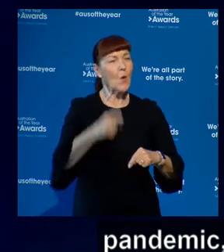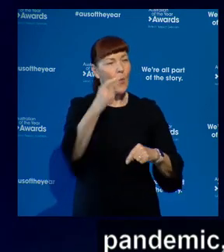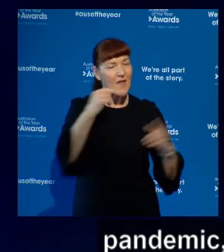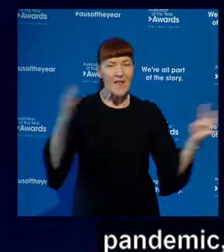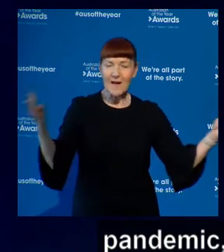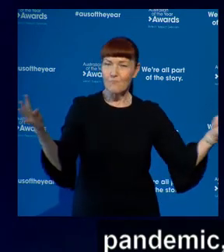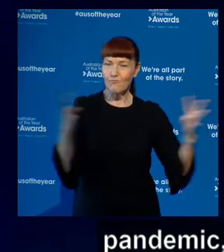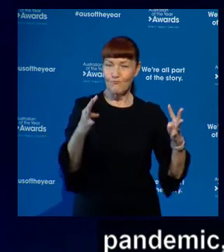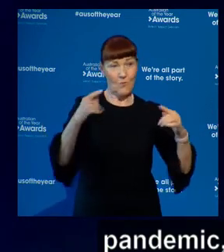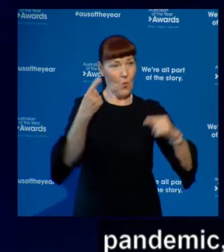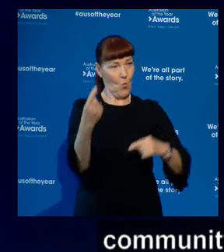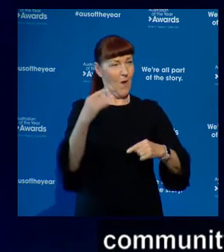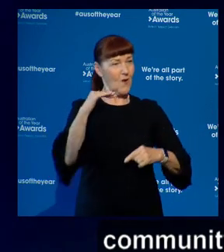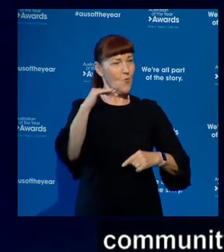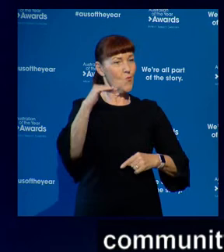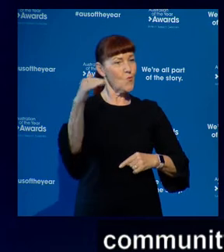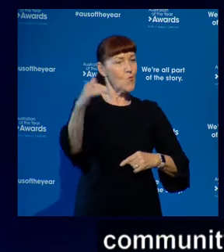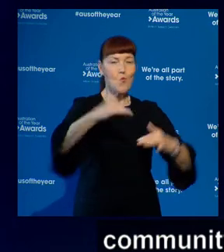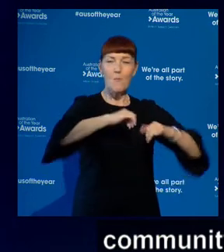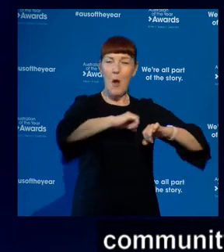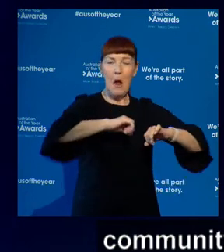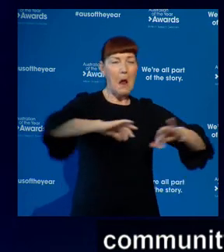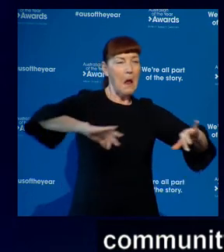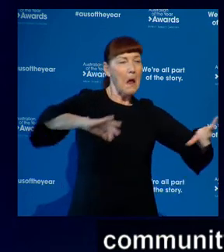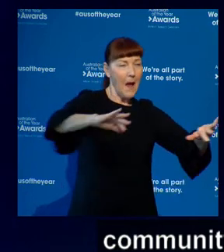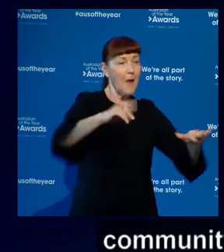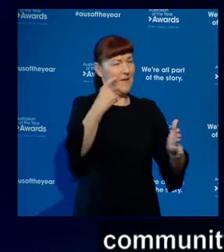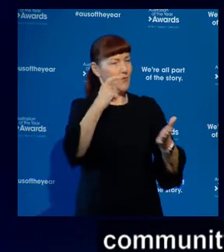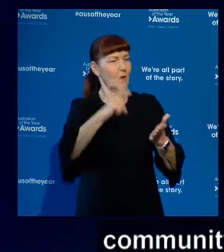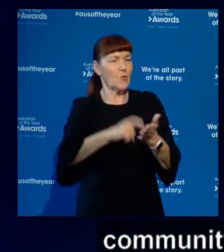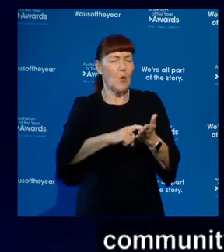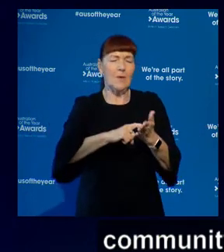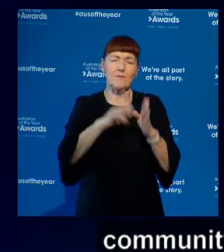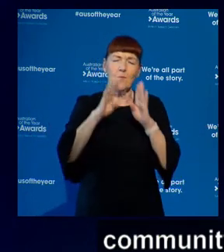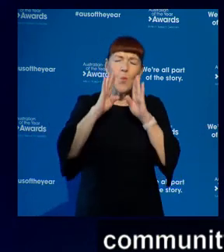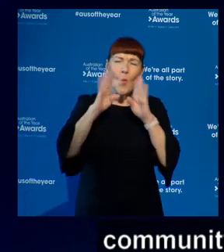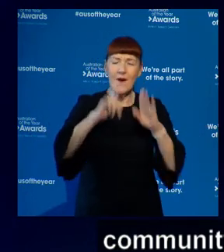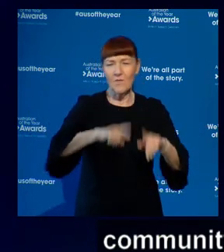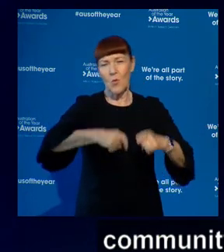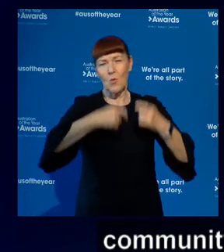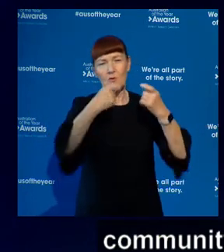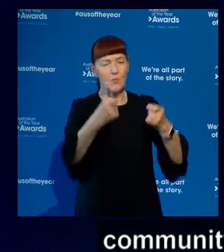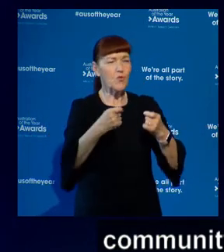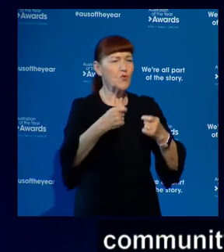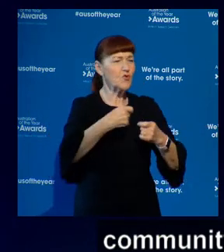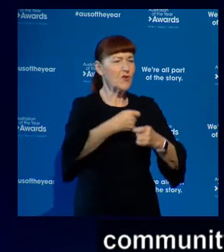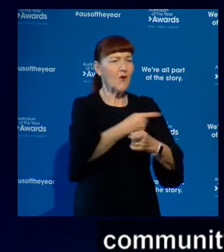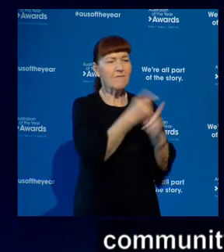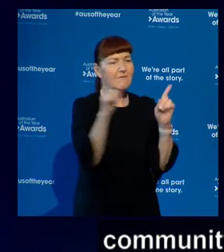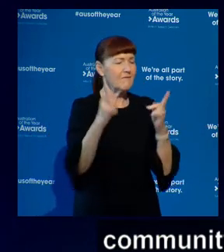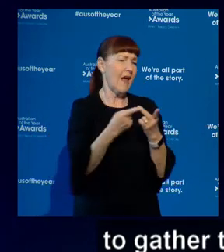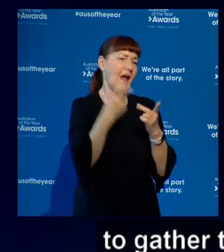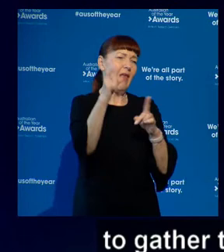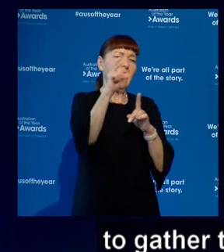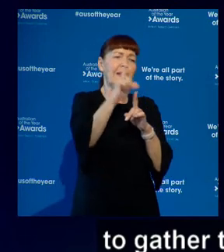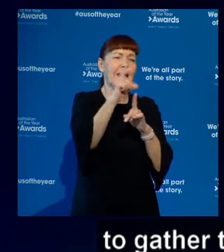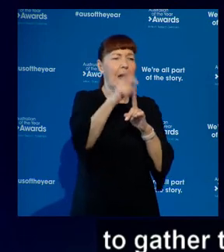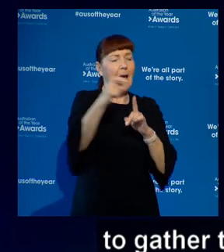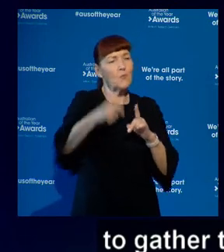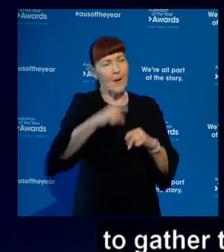gather together in a room to acknowledge the tremendous contribution of our fellow Canberrans and